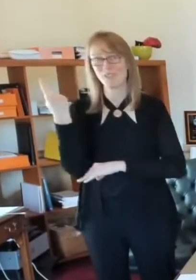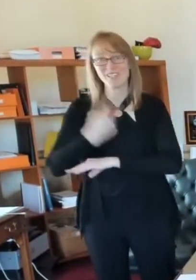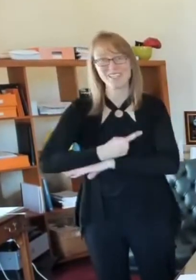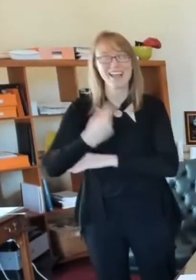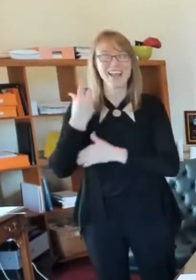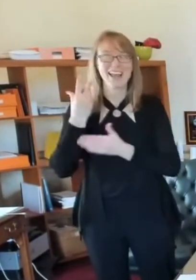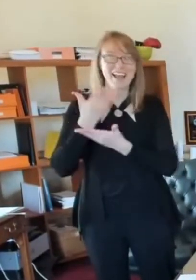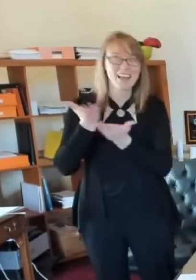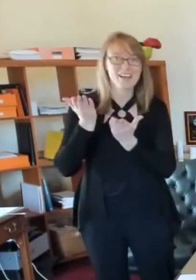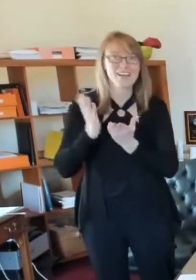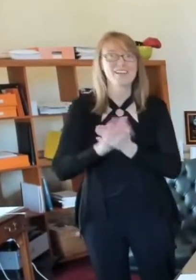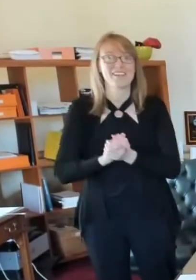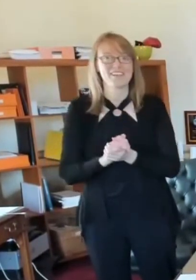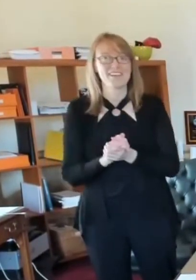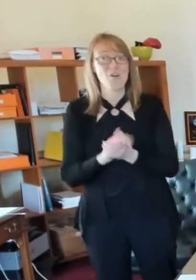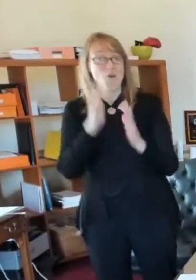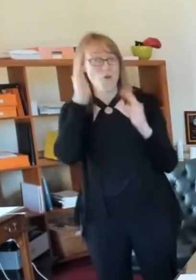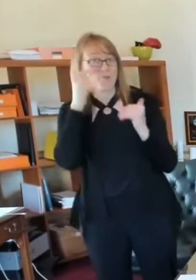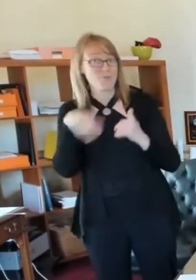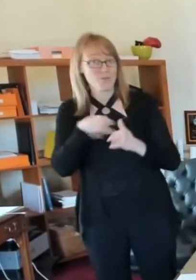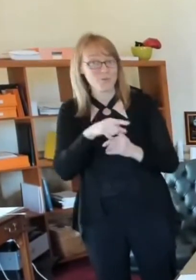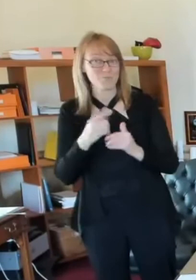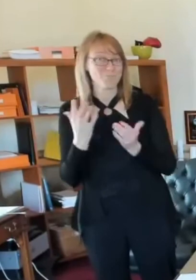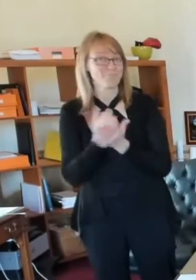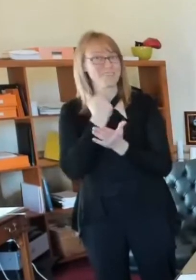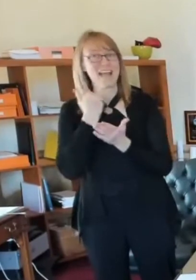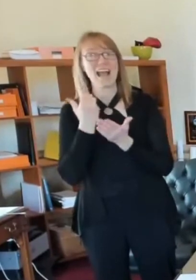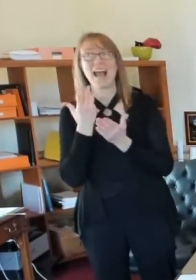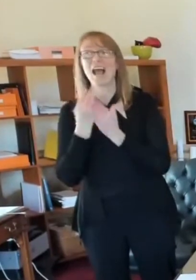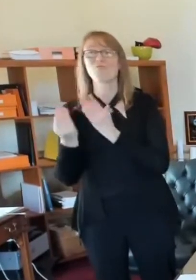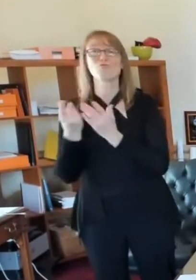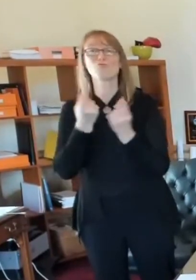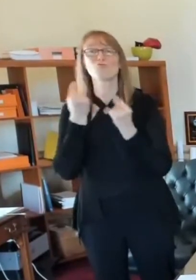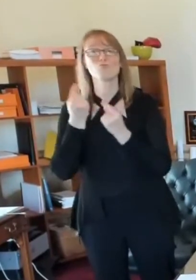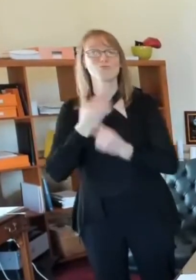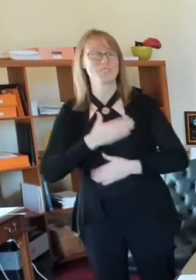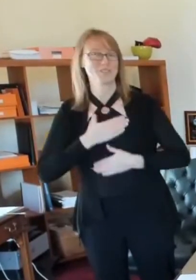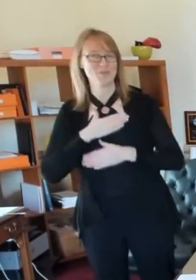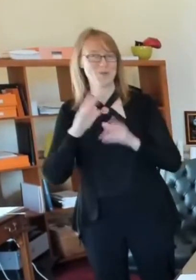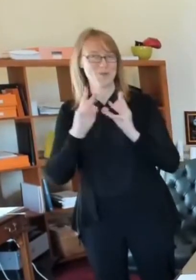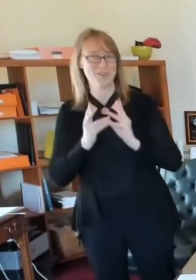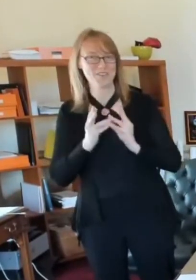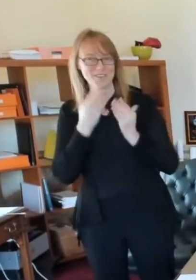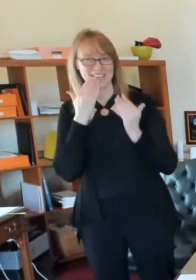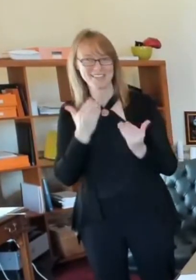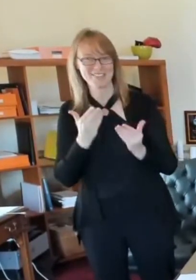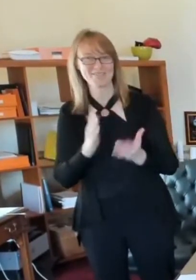weekend. So hope you get out and enjoy the weather a little bit. And thank you so much for being with us.